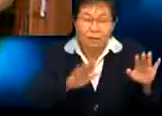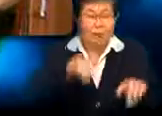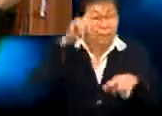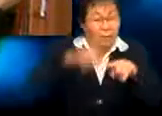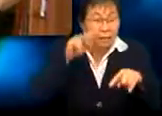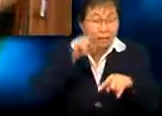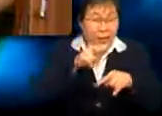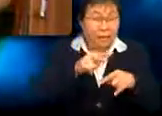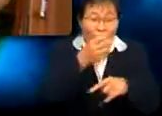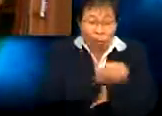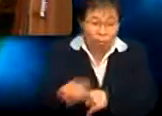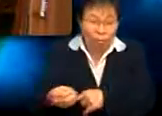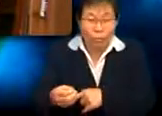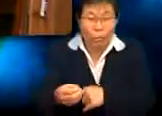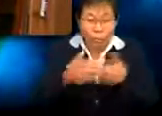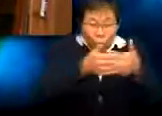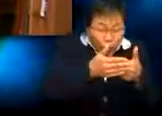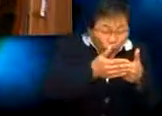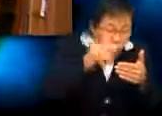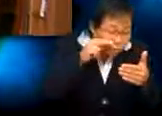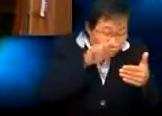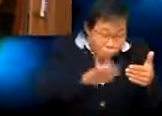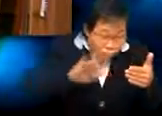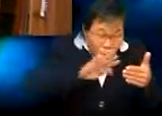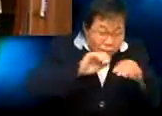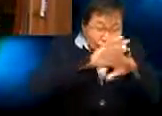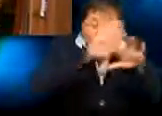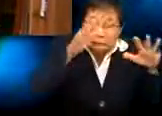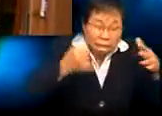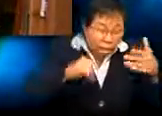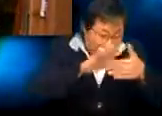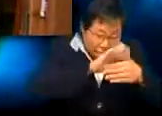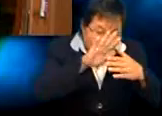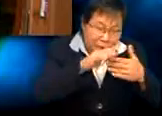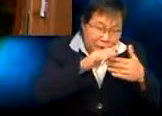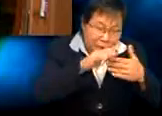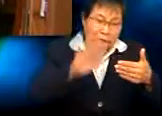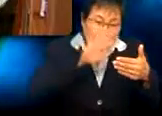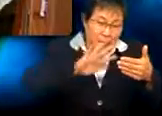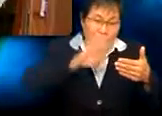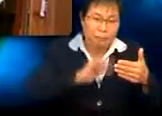She can't see objects close to her clearly.